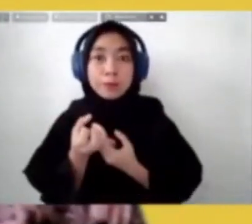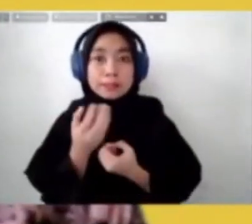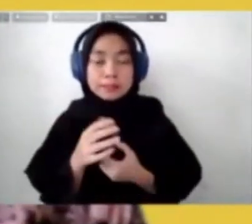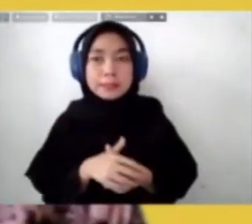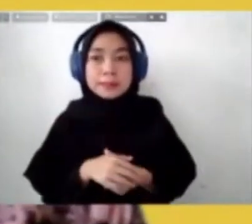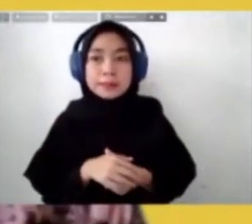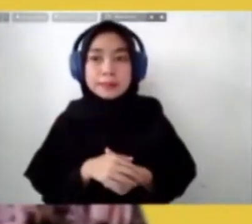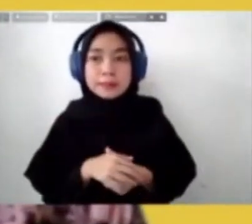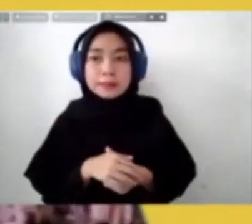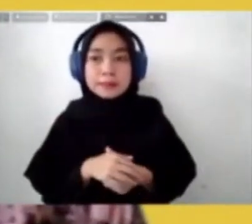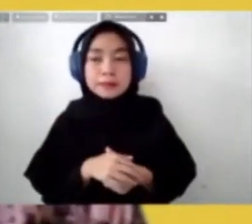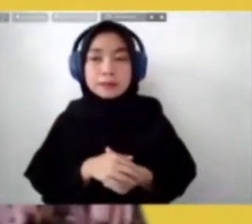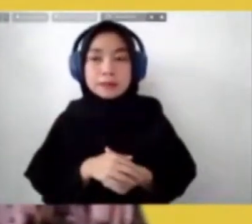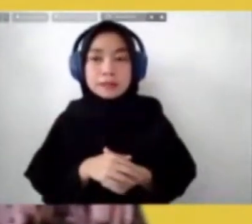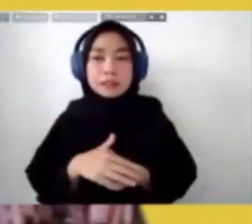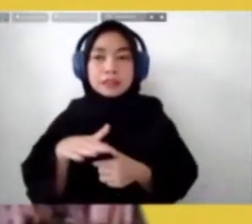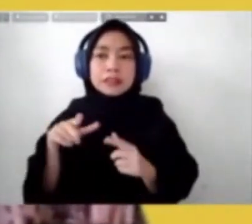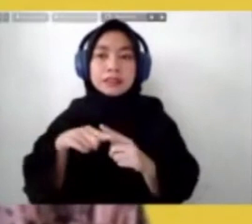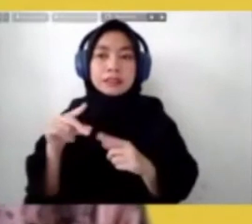Dr. Zarza in Mexico